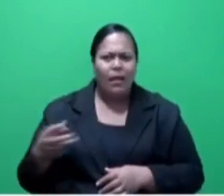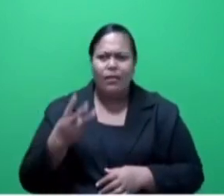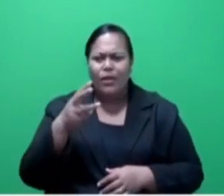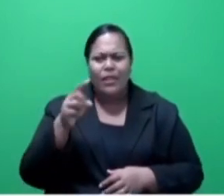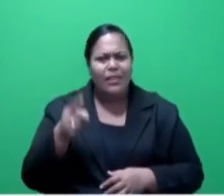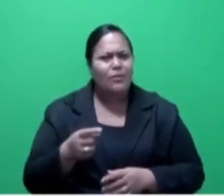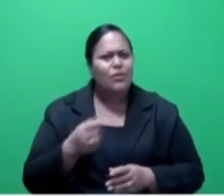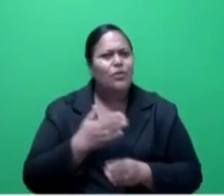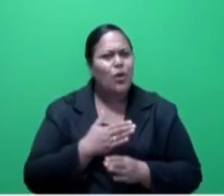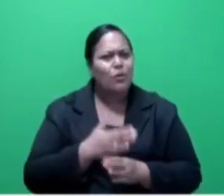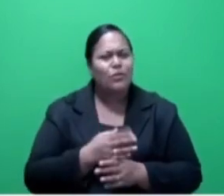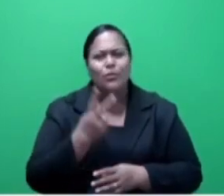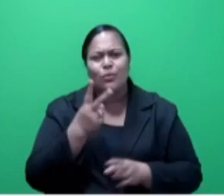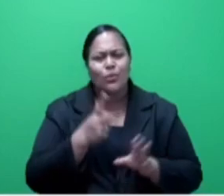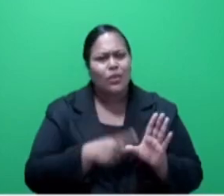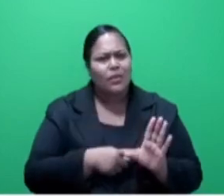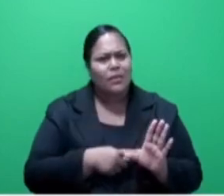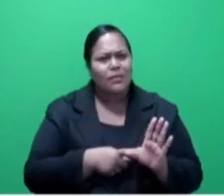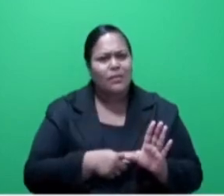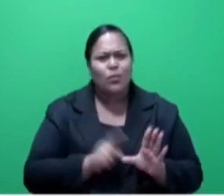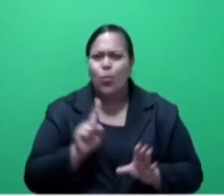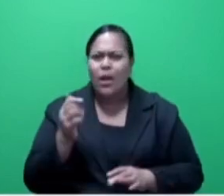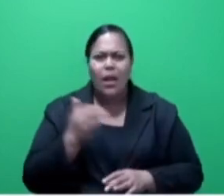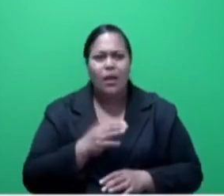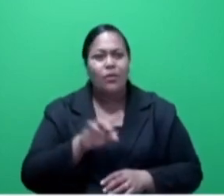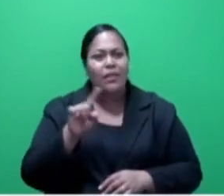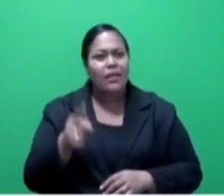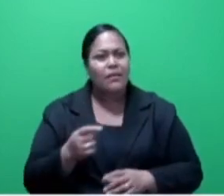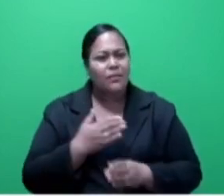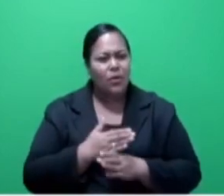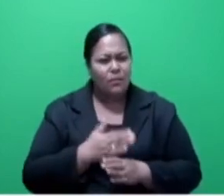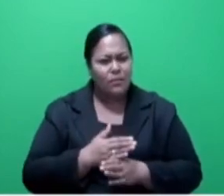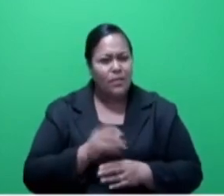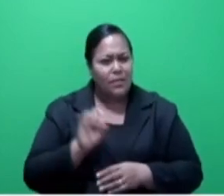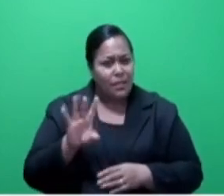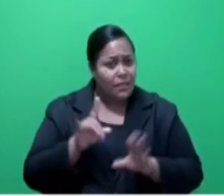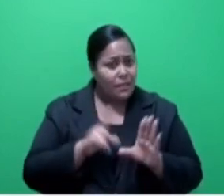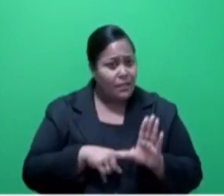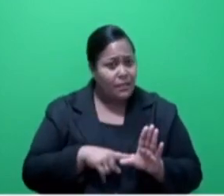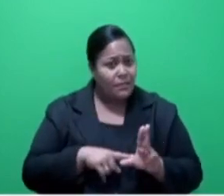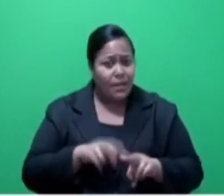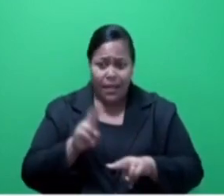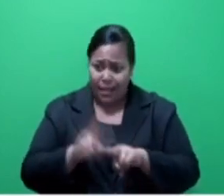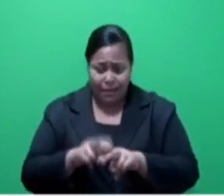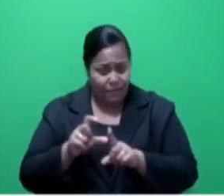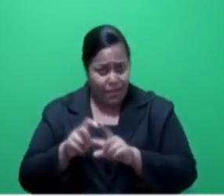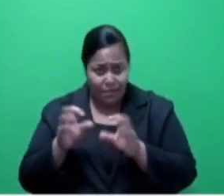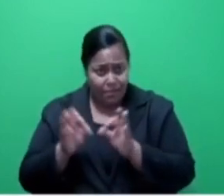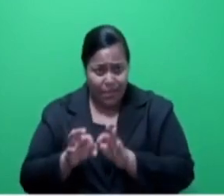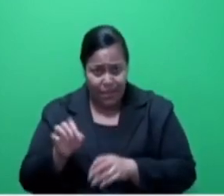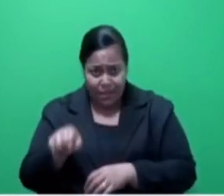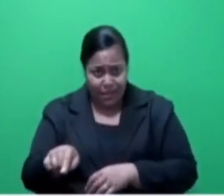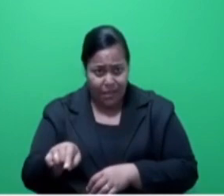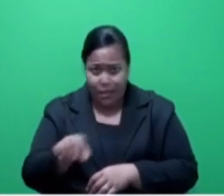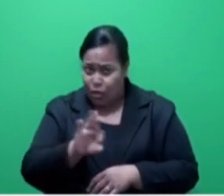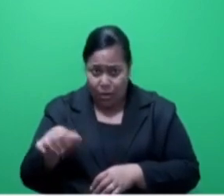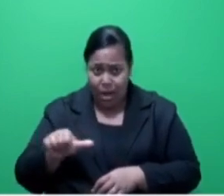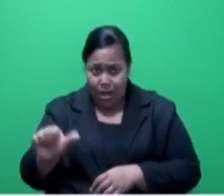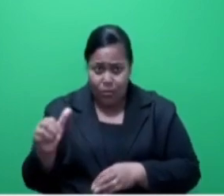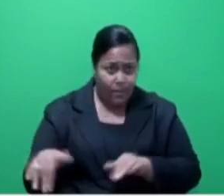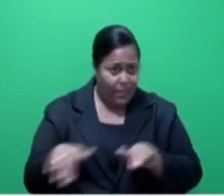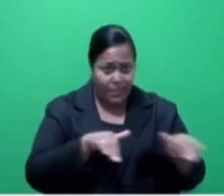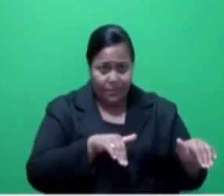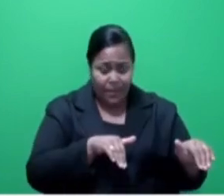it. 100,000 jobs in 10 years. Shouldn't FDB be participating in that space if the need arises? Without